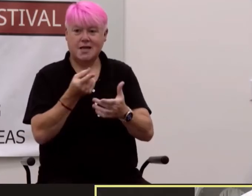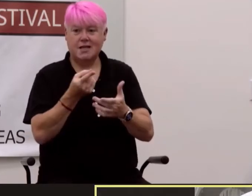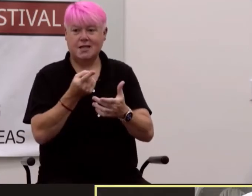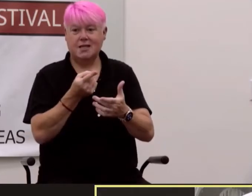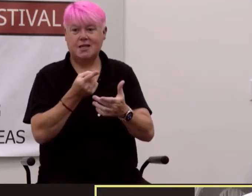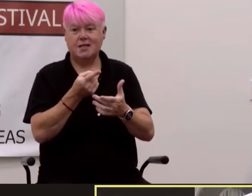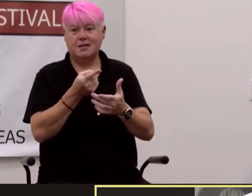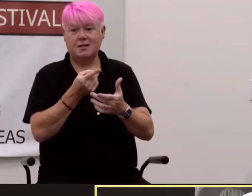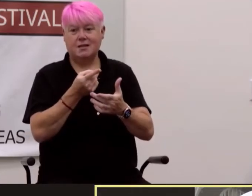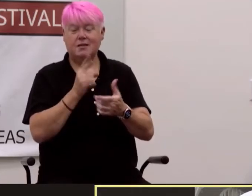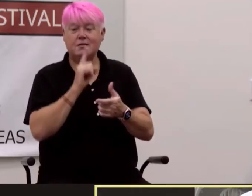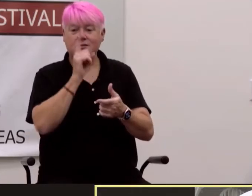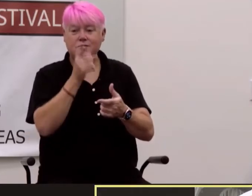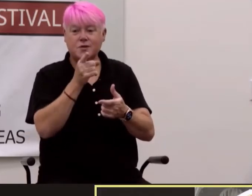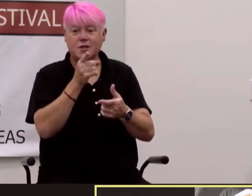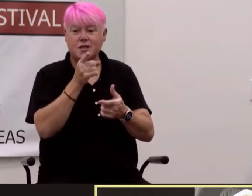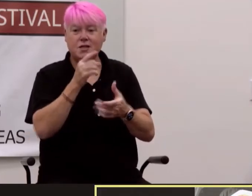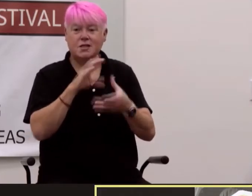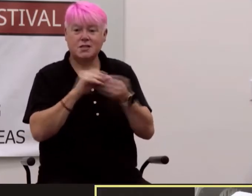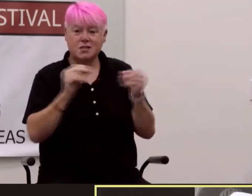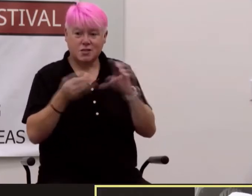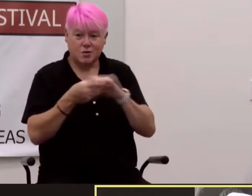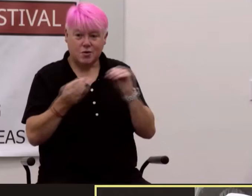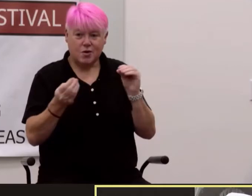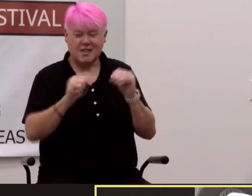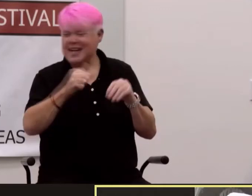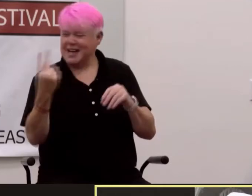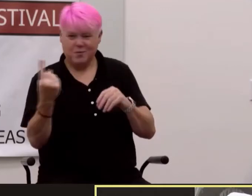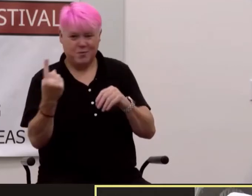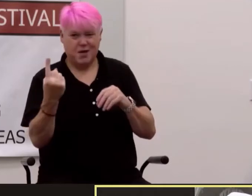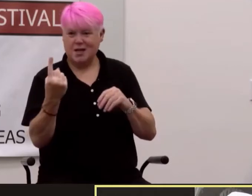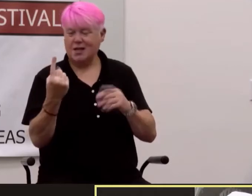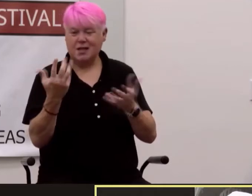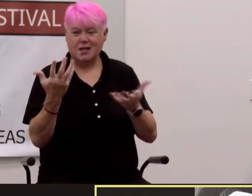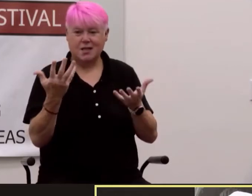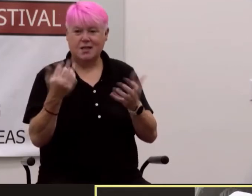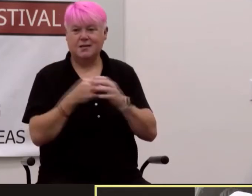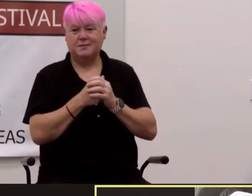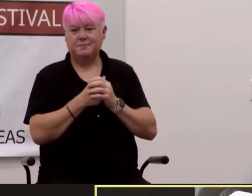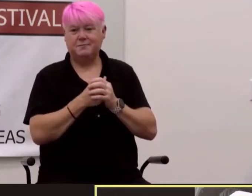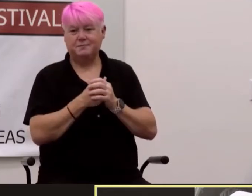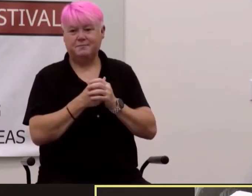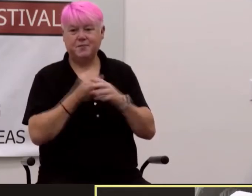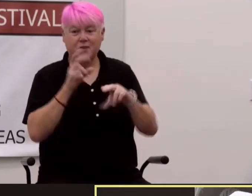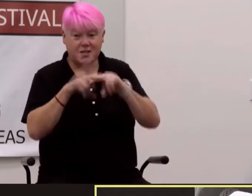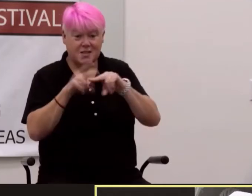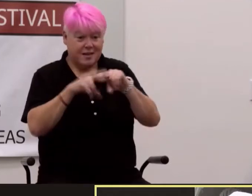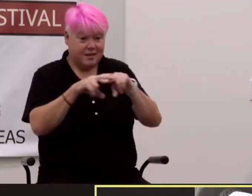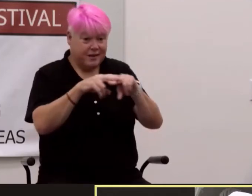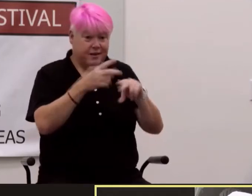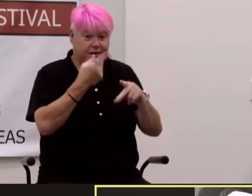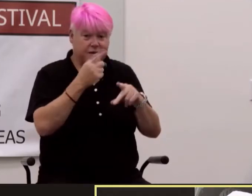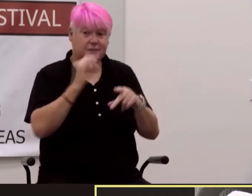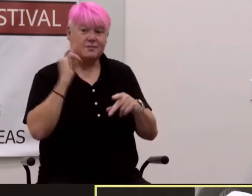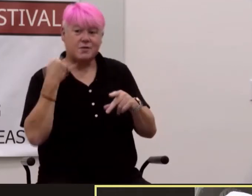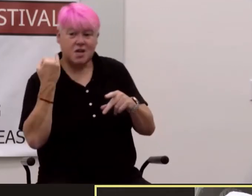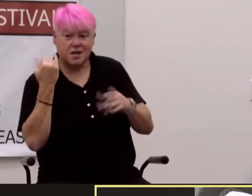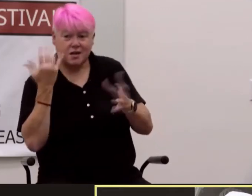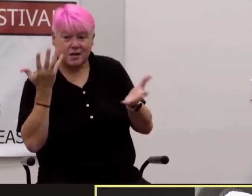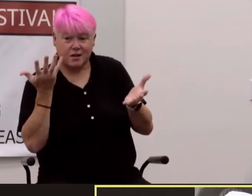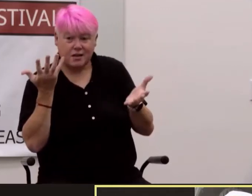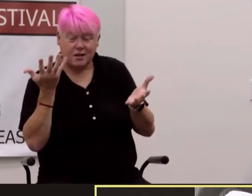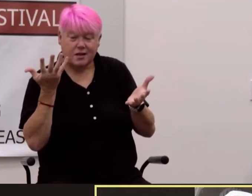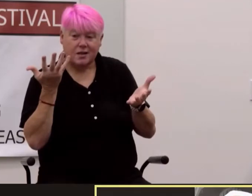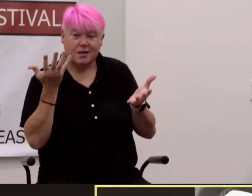it's really stories to anybody. I mean, me and Jen sat there, and I